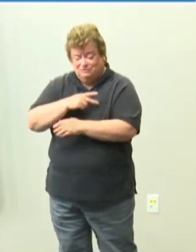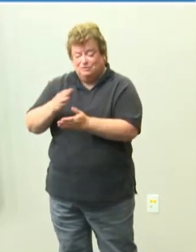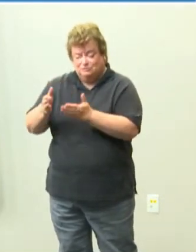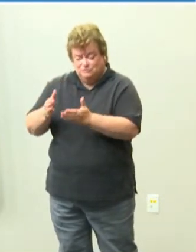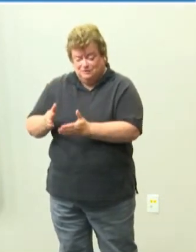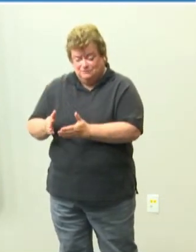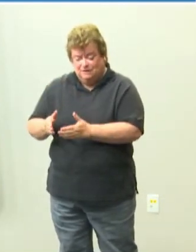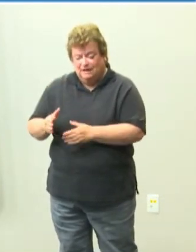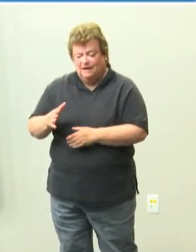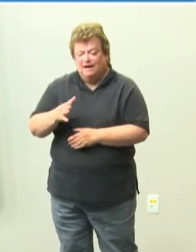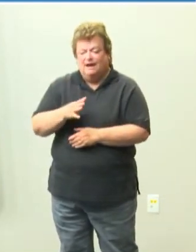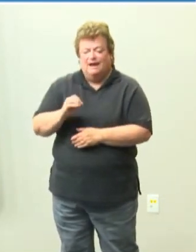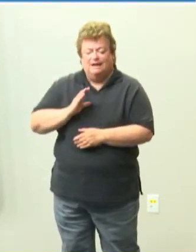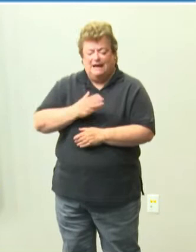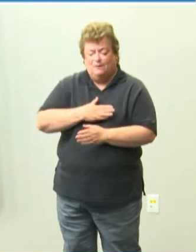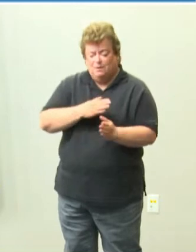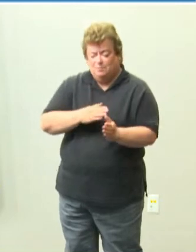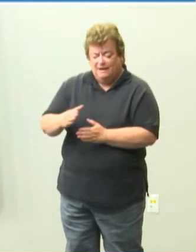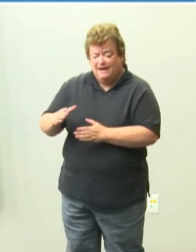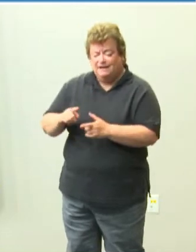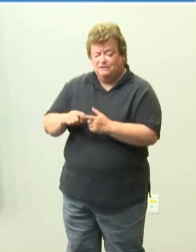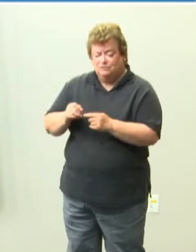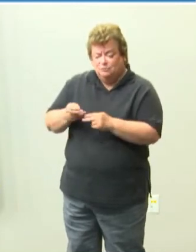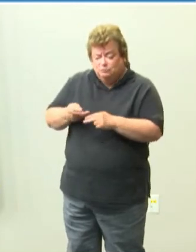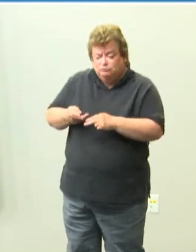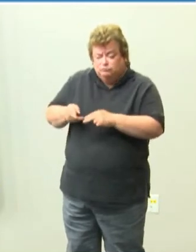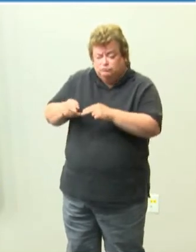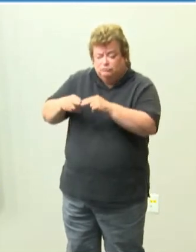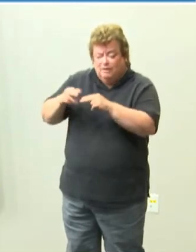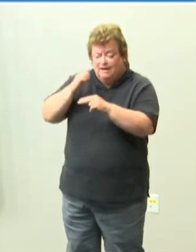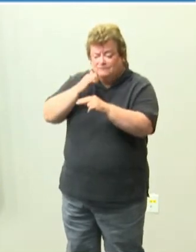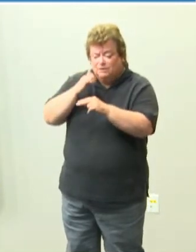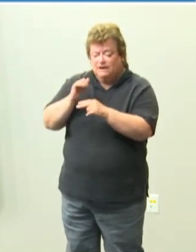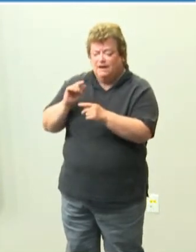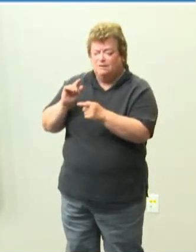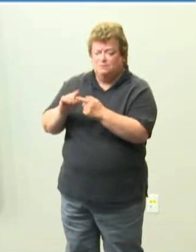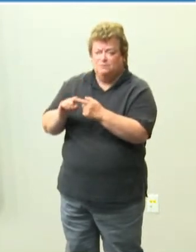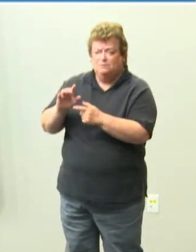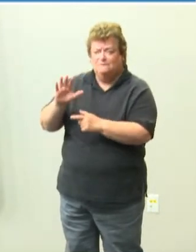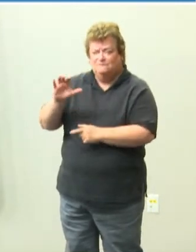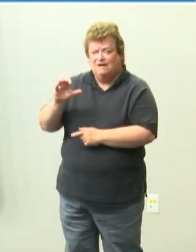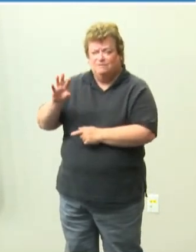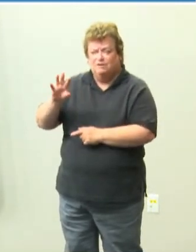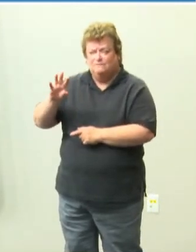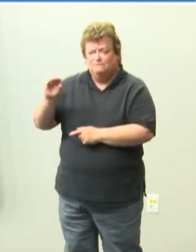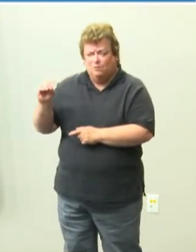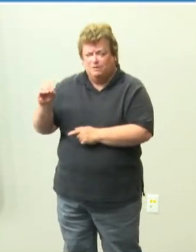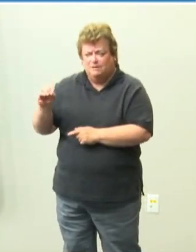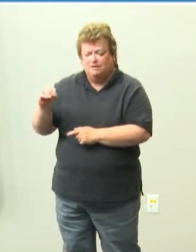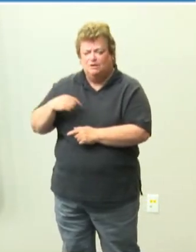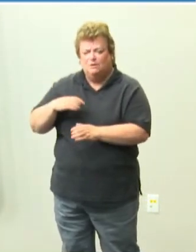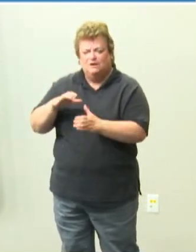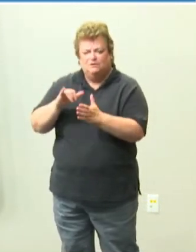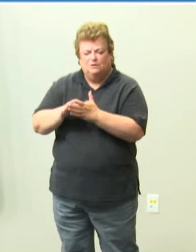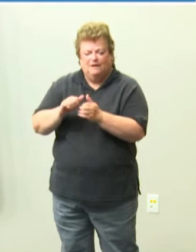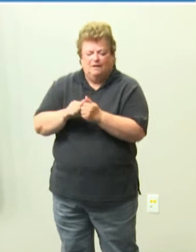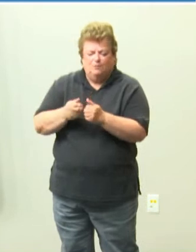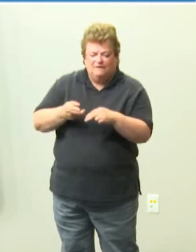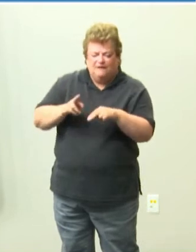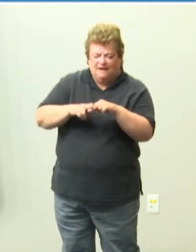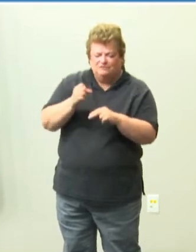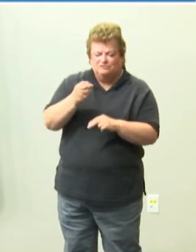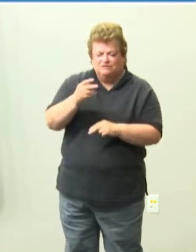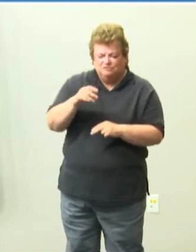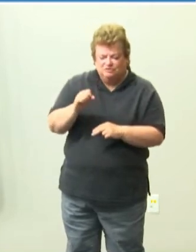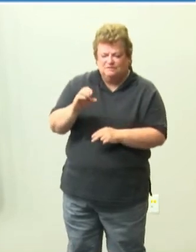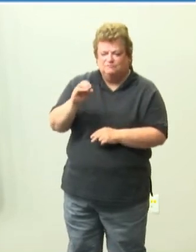to surge every day, if we need to up to about 540. So we do that with extra shifts and overtime. We